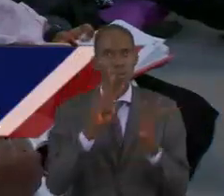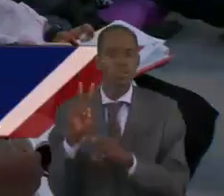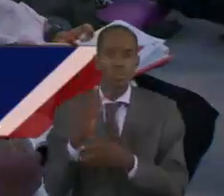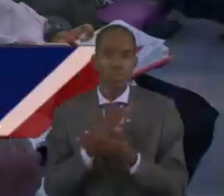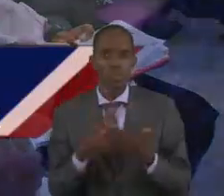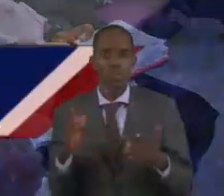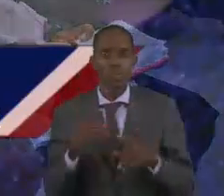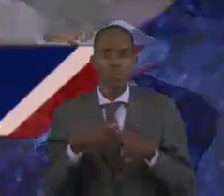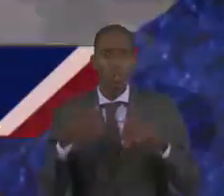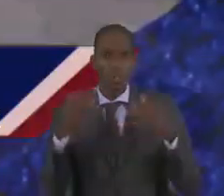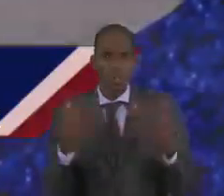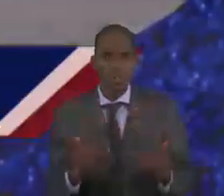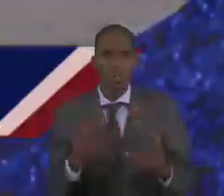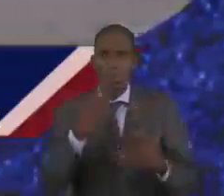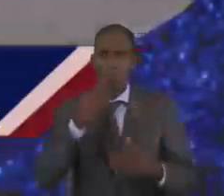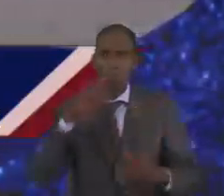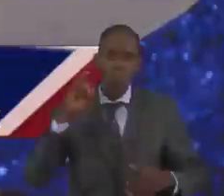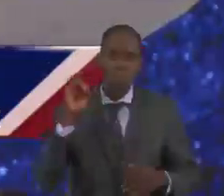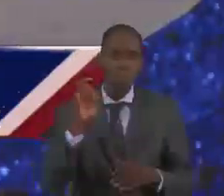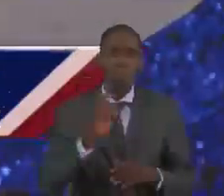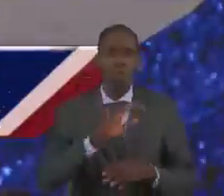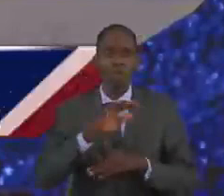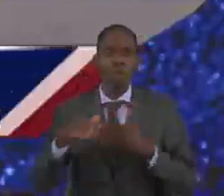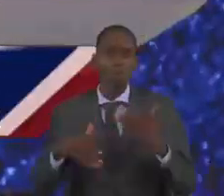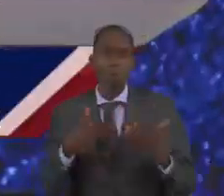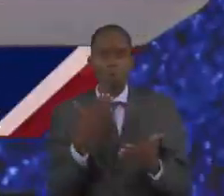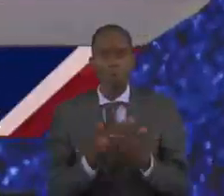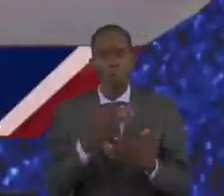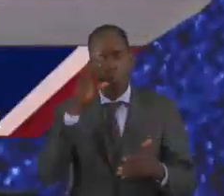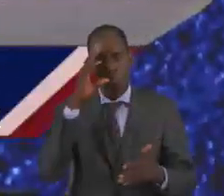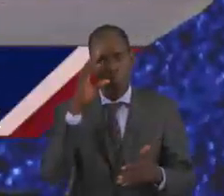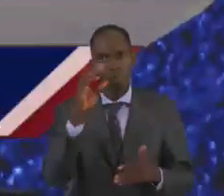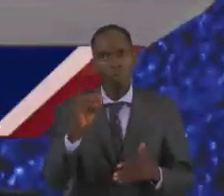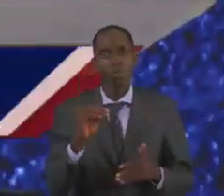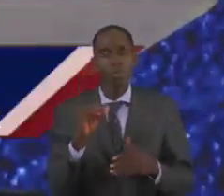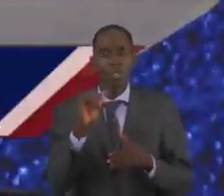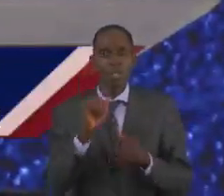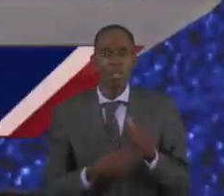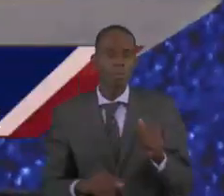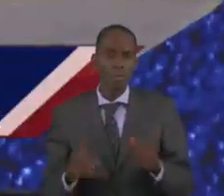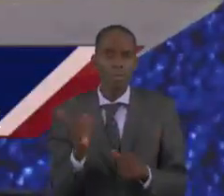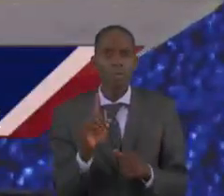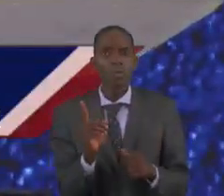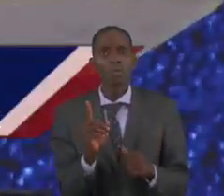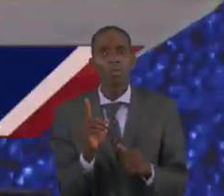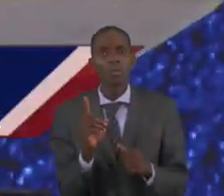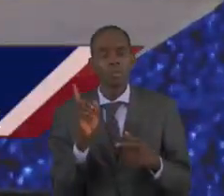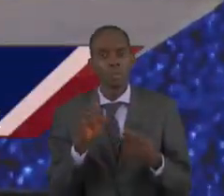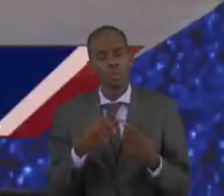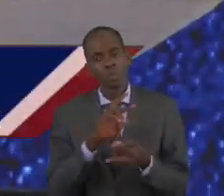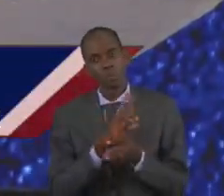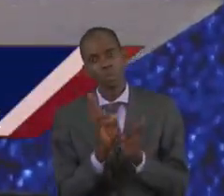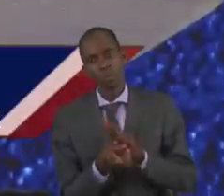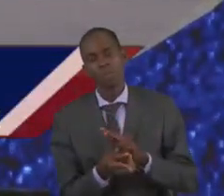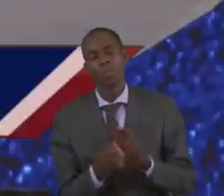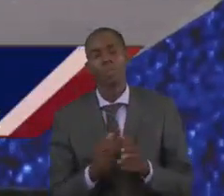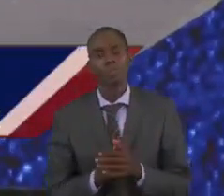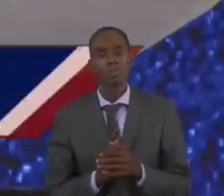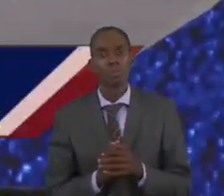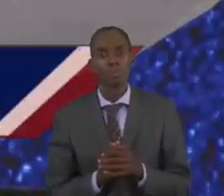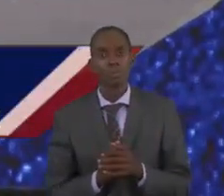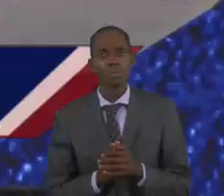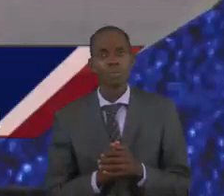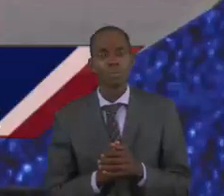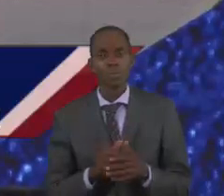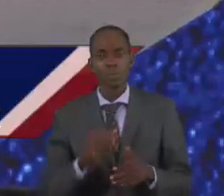now commandeth all men everywhere to repent.